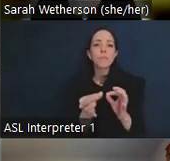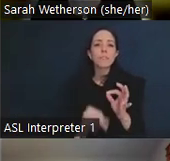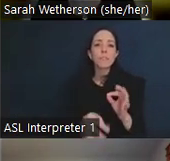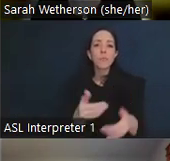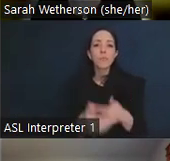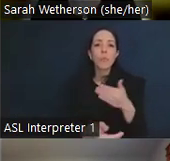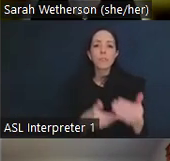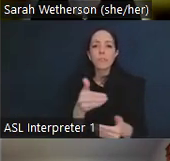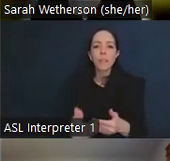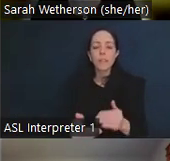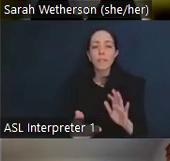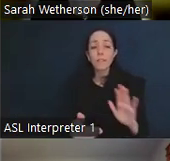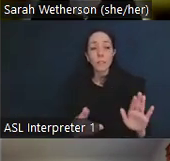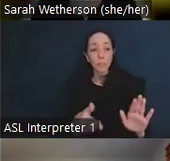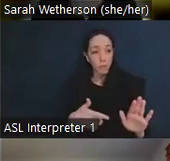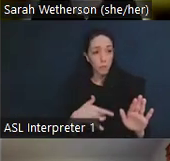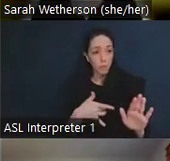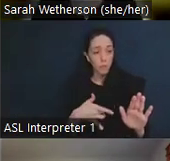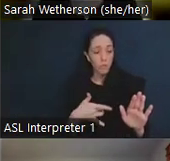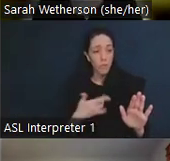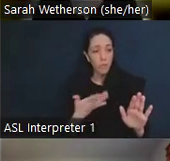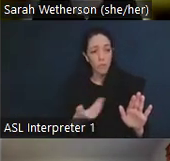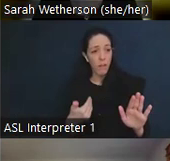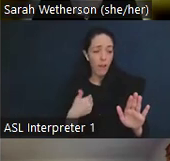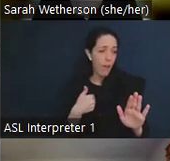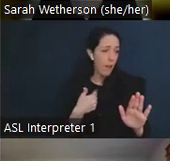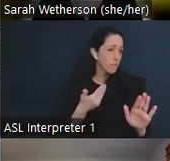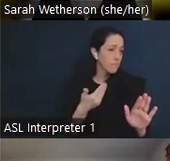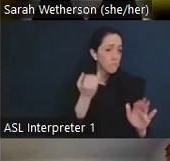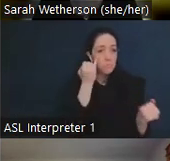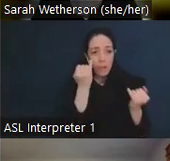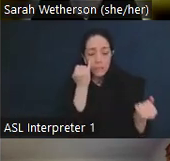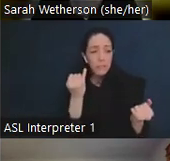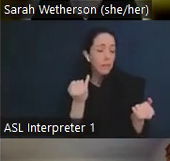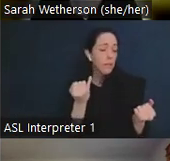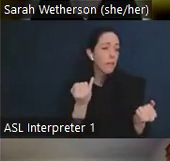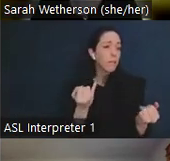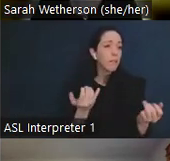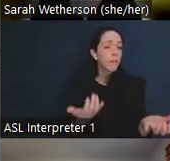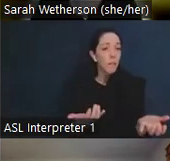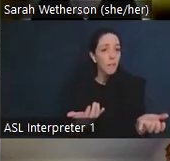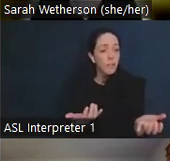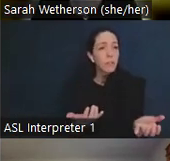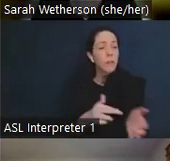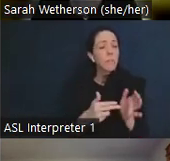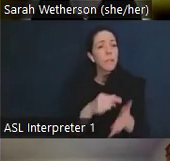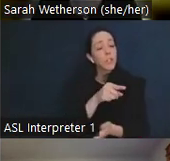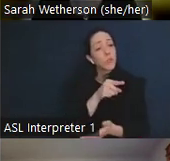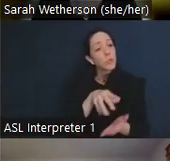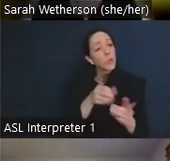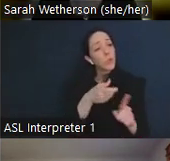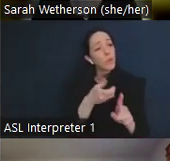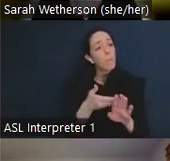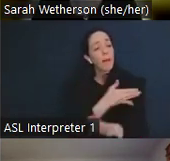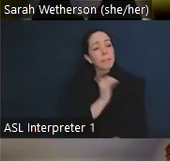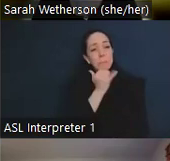that we can engage coming out of this emergency declaration that we learn from those, and